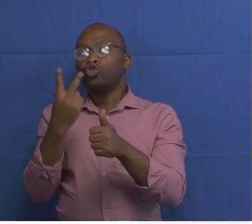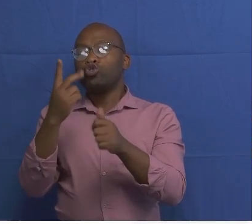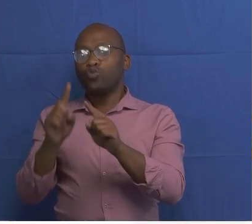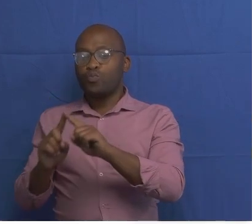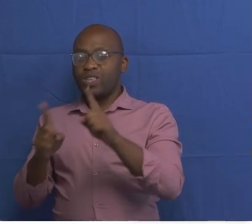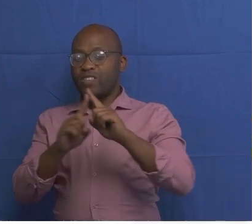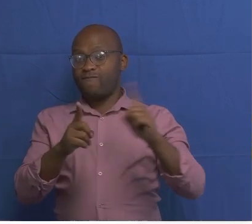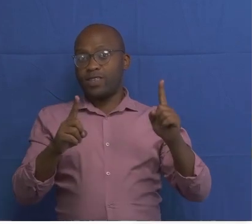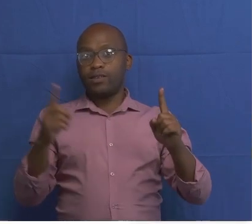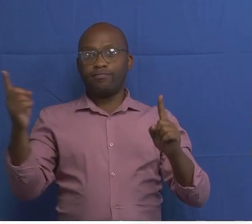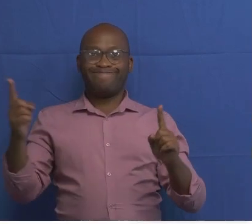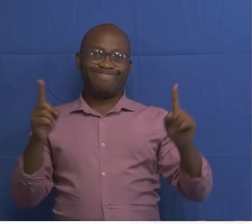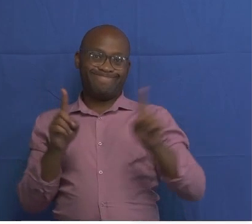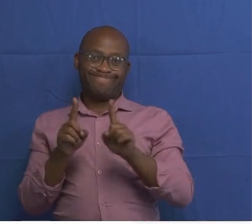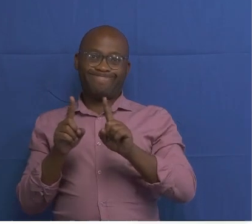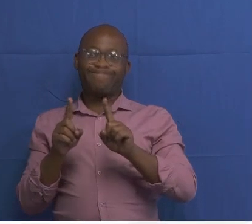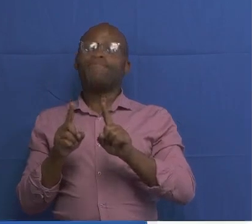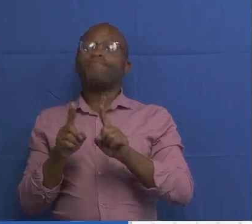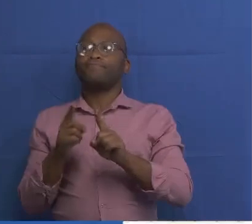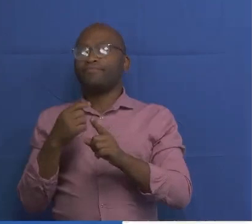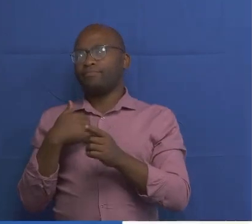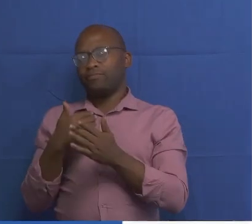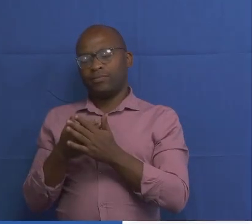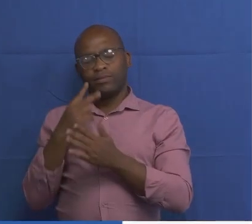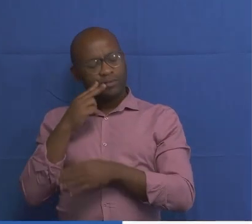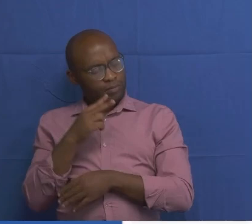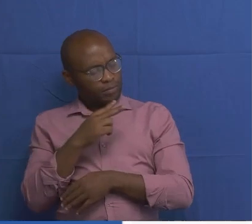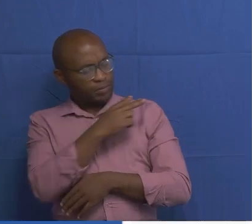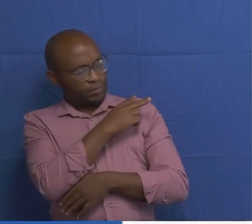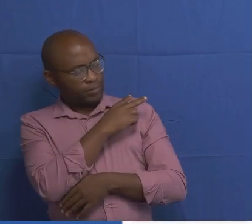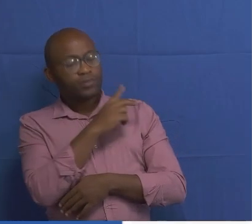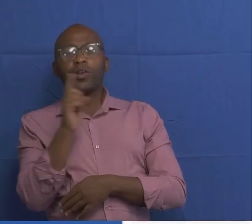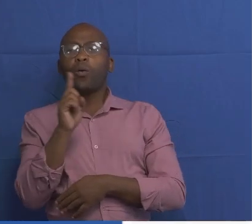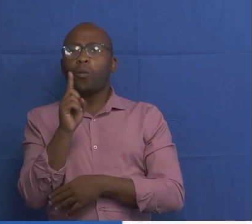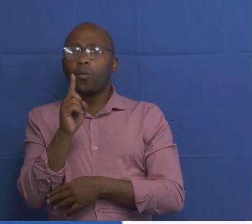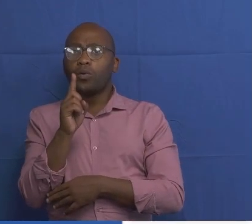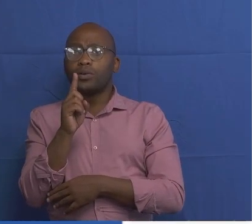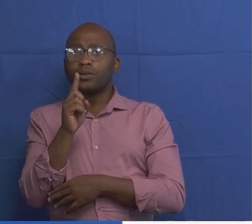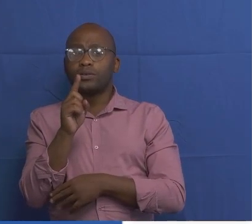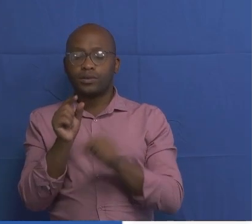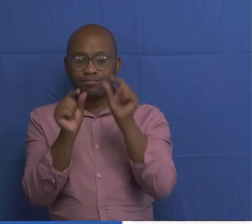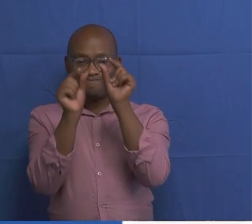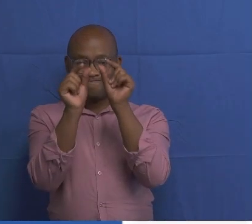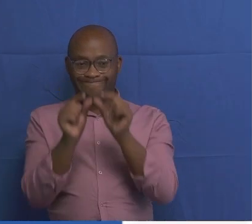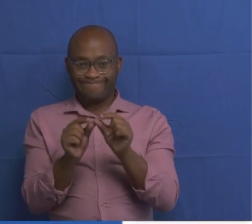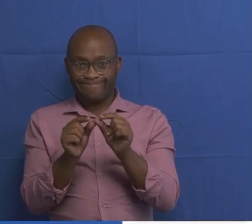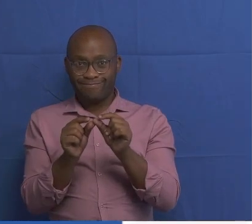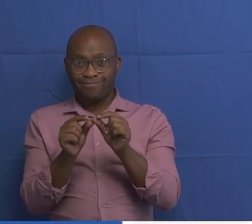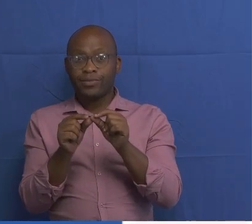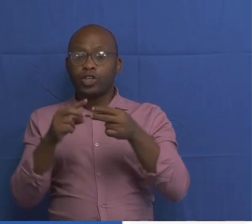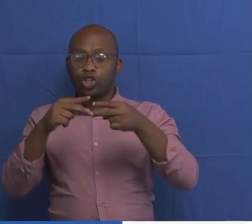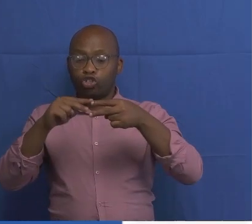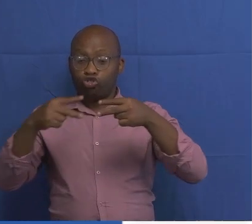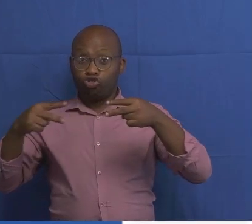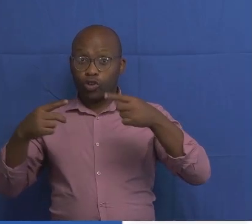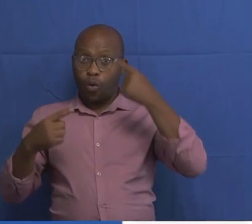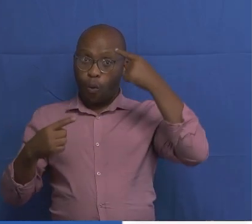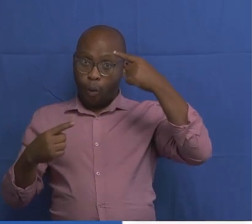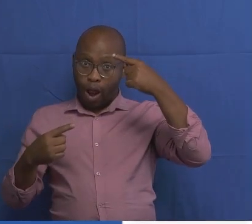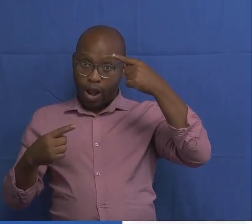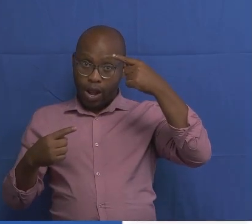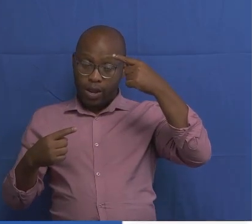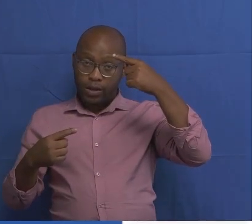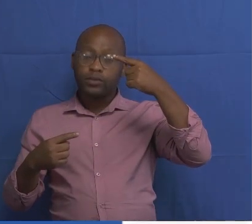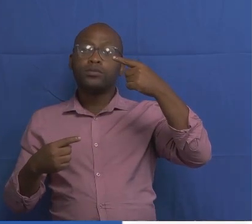now to our diagram, we can see that from this diagram, gene number 1 and gene number 2 and